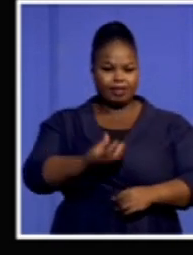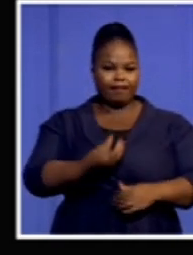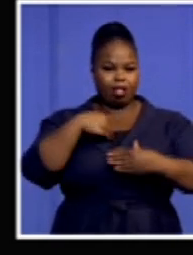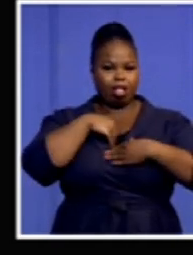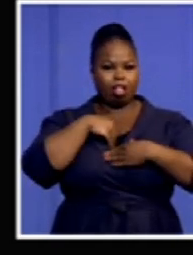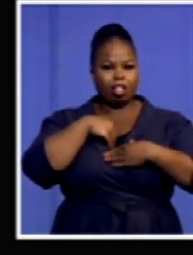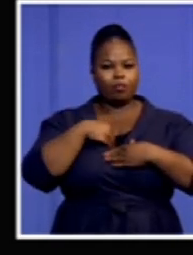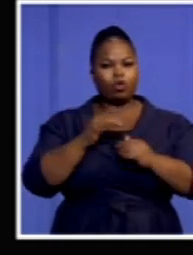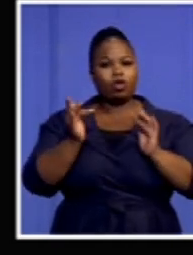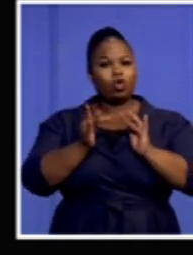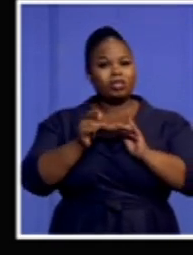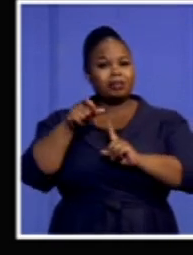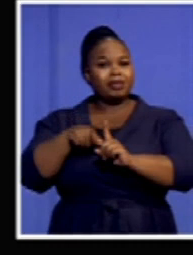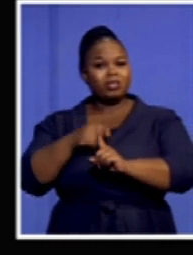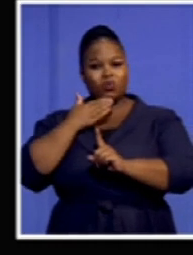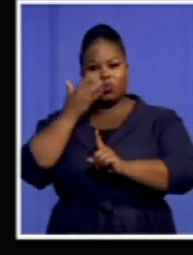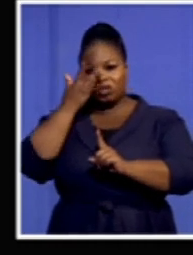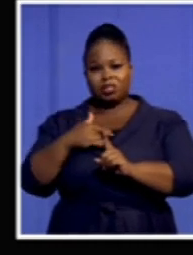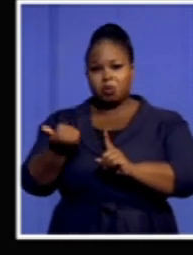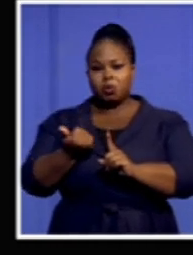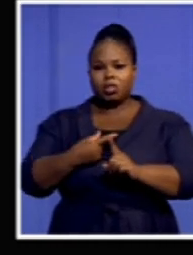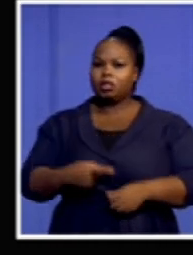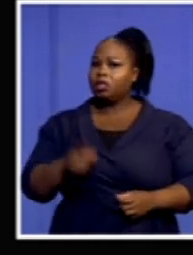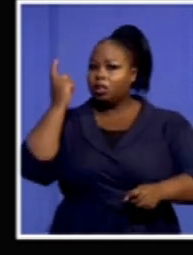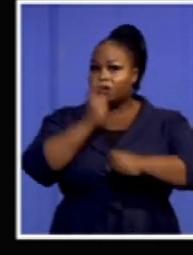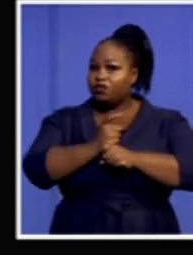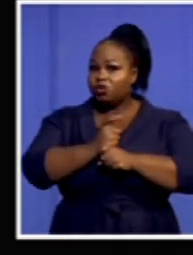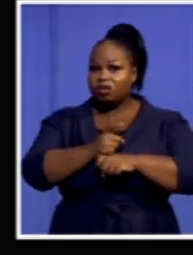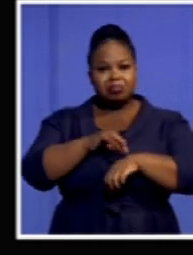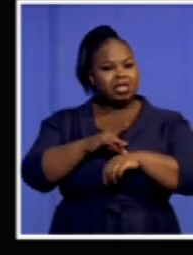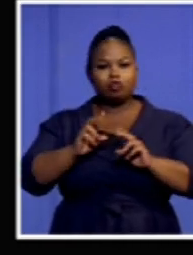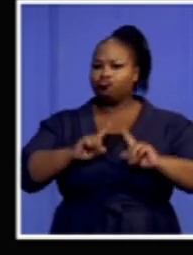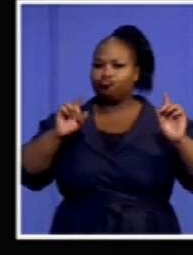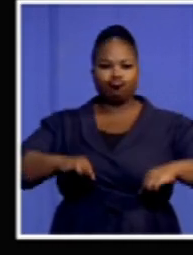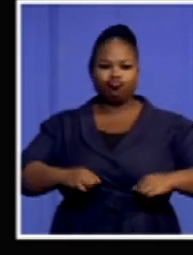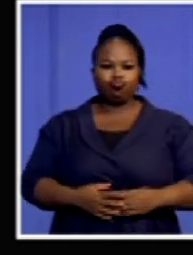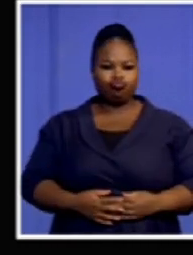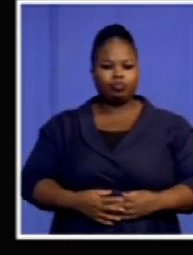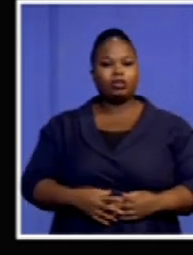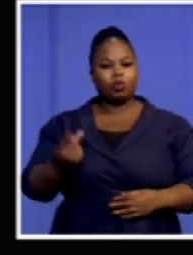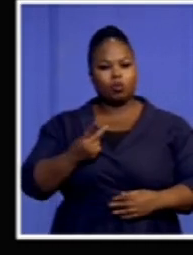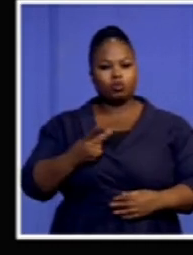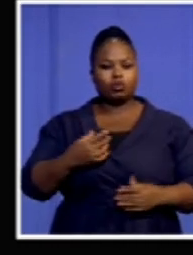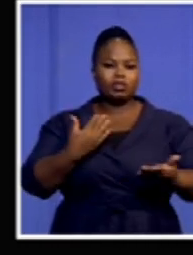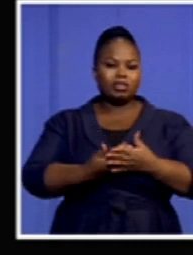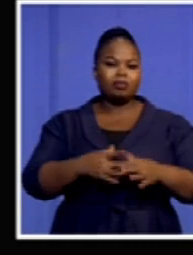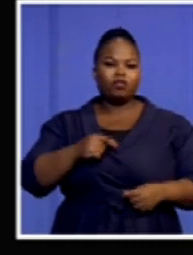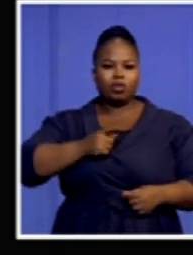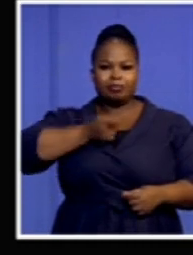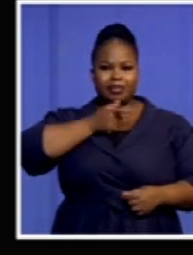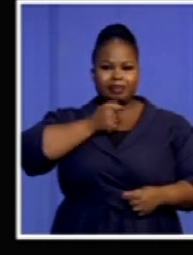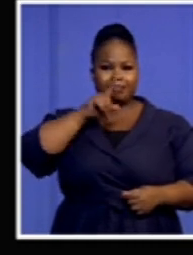may not refuse medical examination, including but not limited to the taking of bodily samples, which may